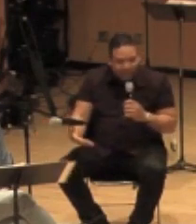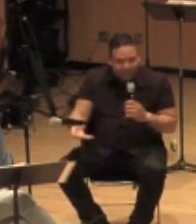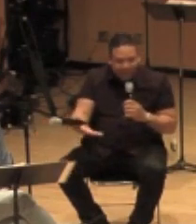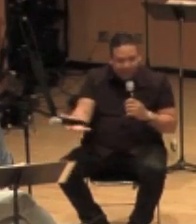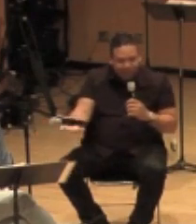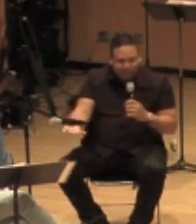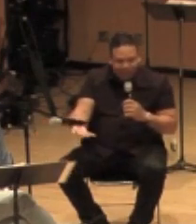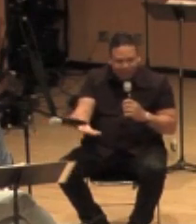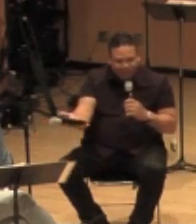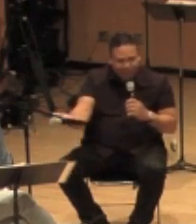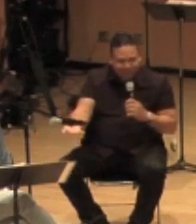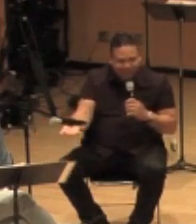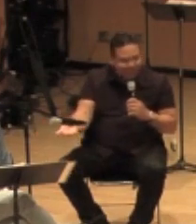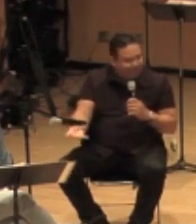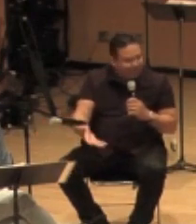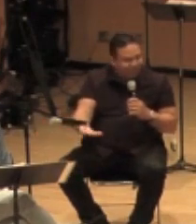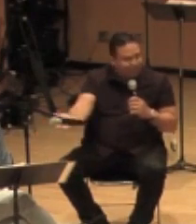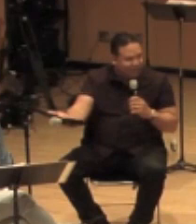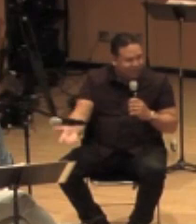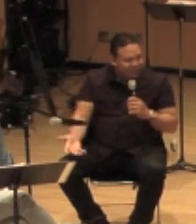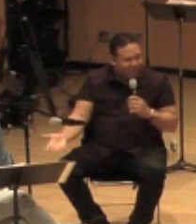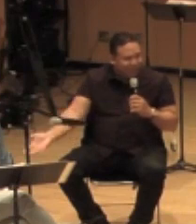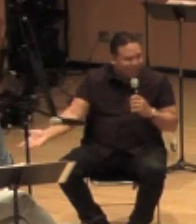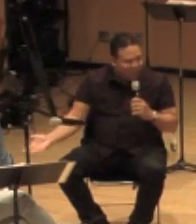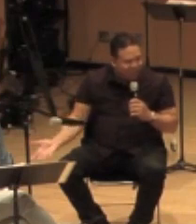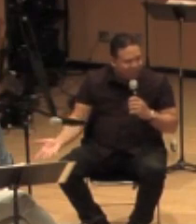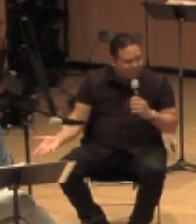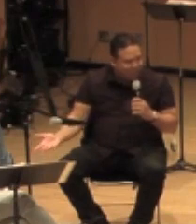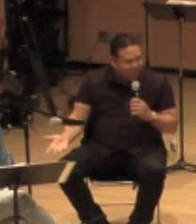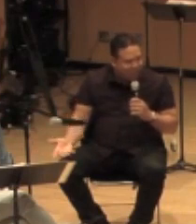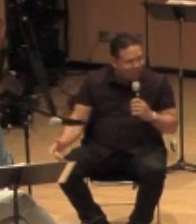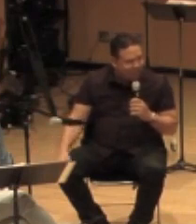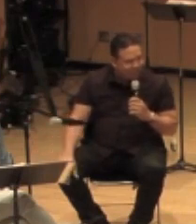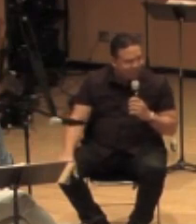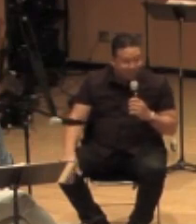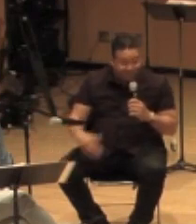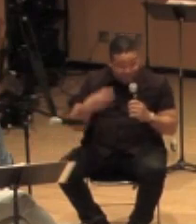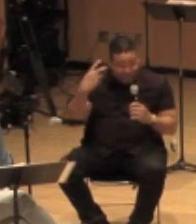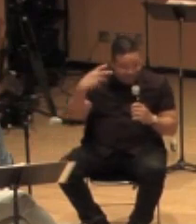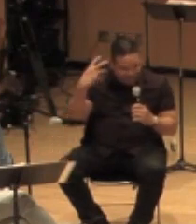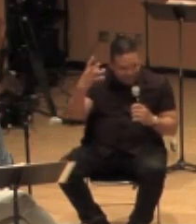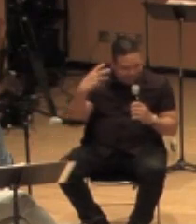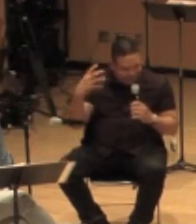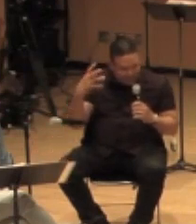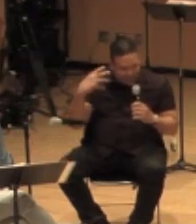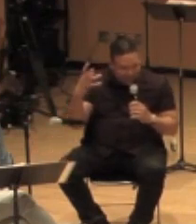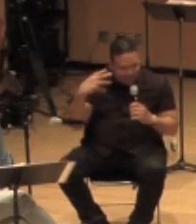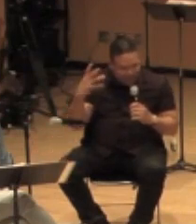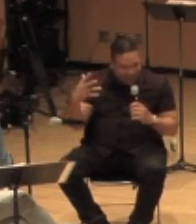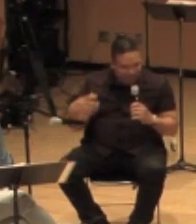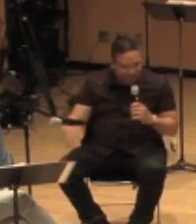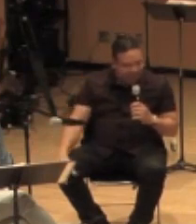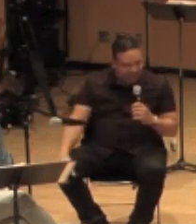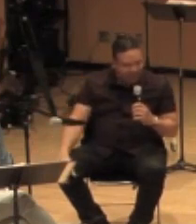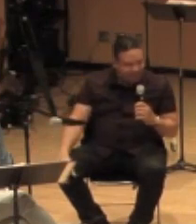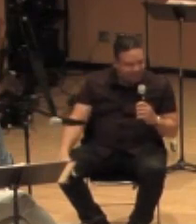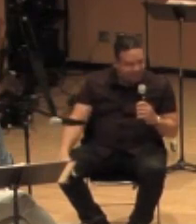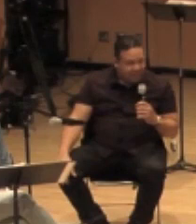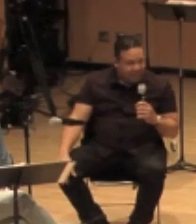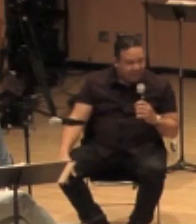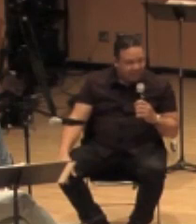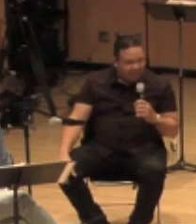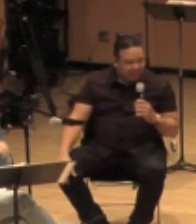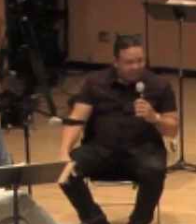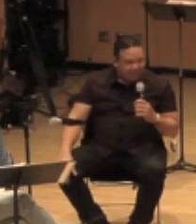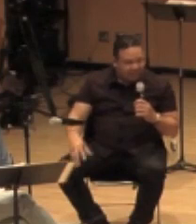I my my dad he passed away when he was 60s only like 15 years older than me now it's just crazy to to hear the age thing you know just